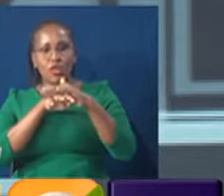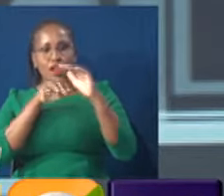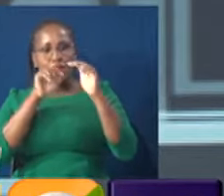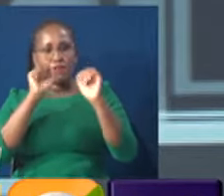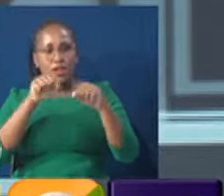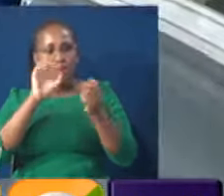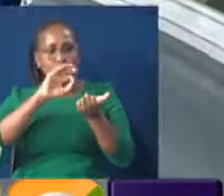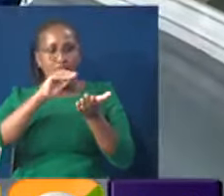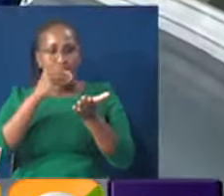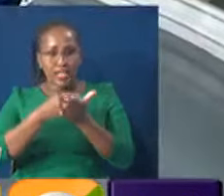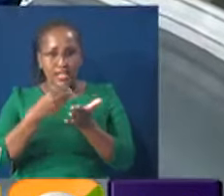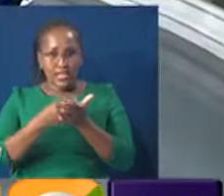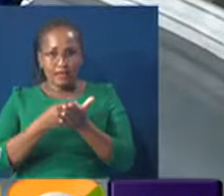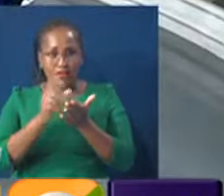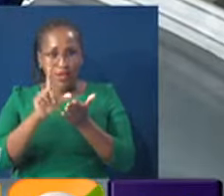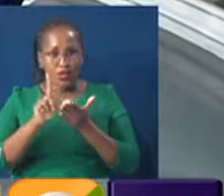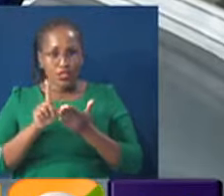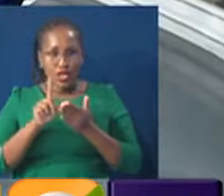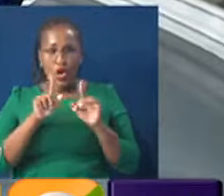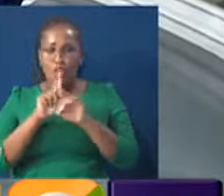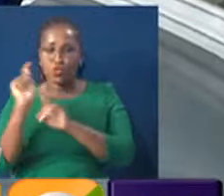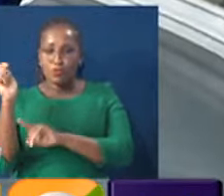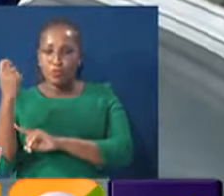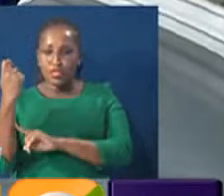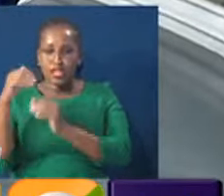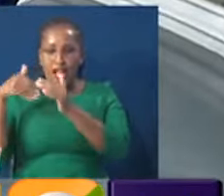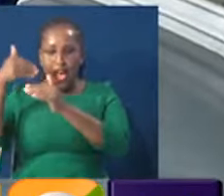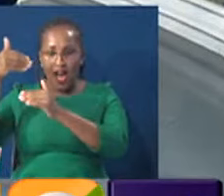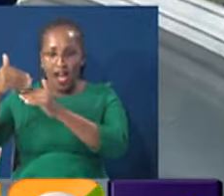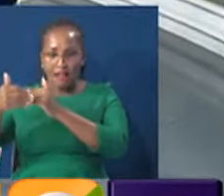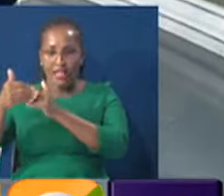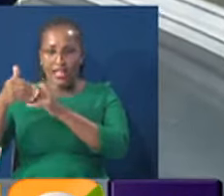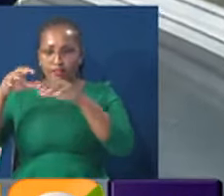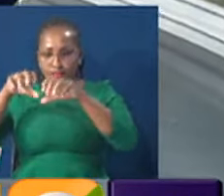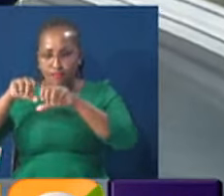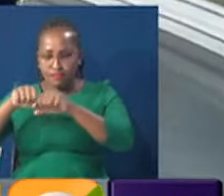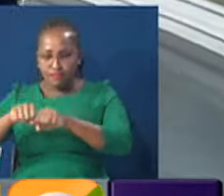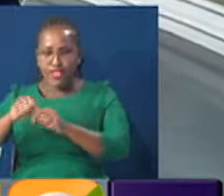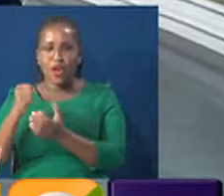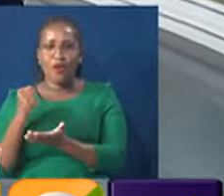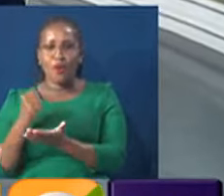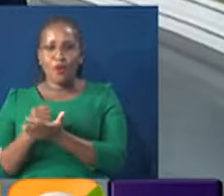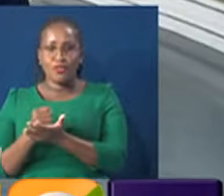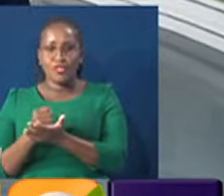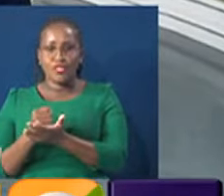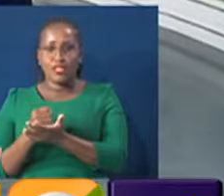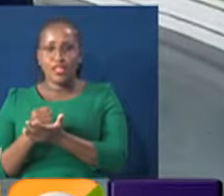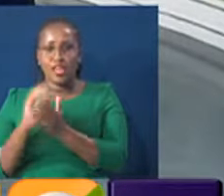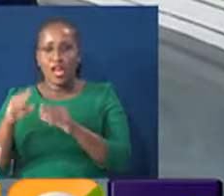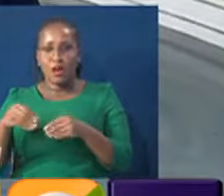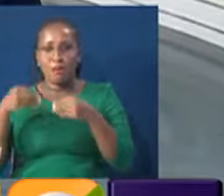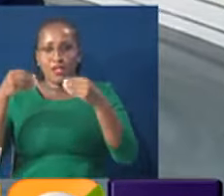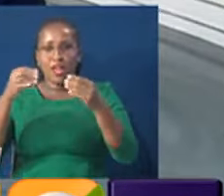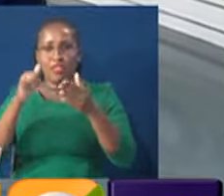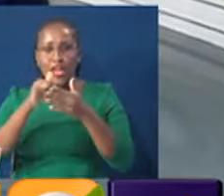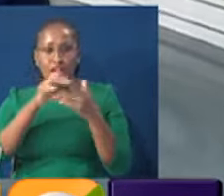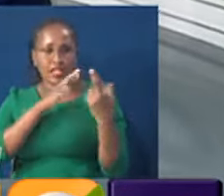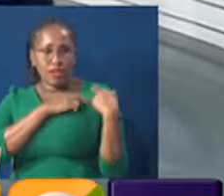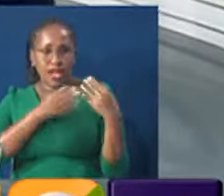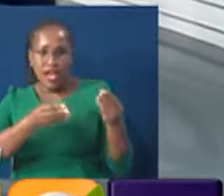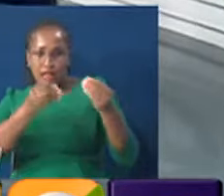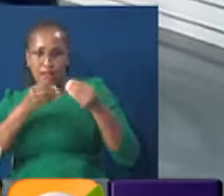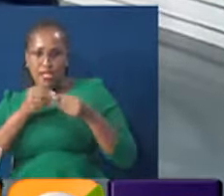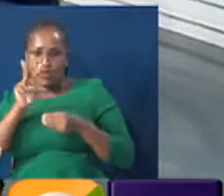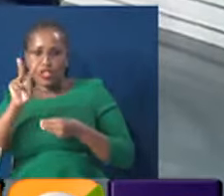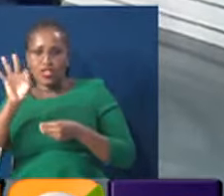of markets. Hence, the president immediately after taking office and giving us this assignment, he gave me 23